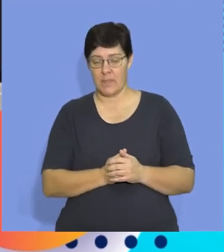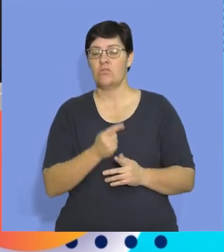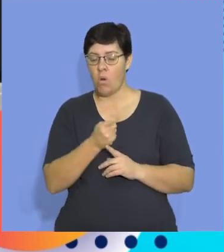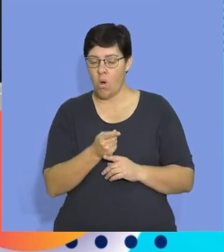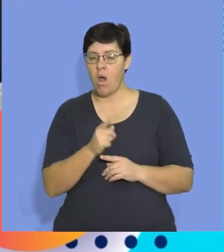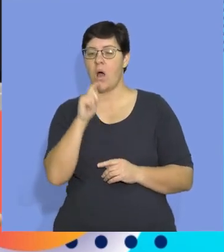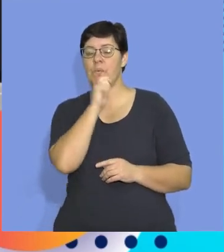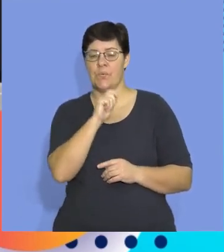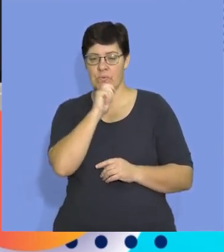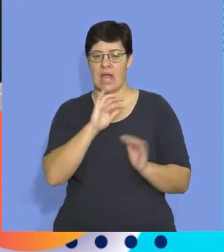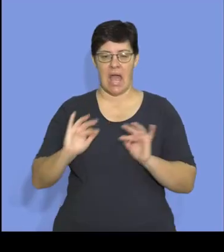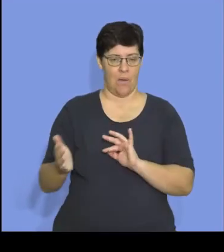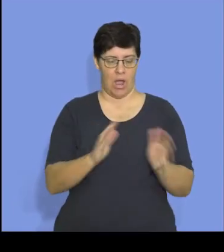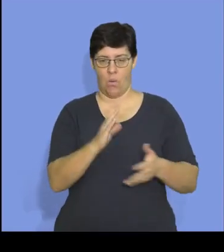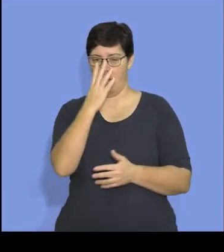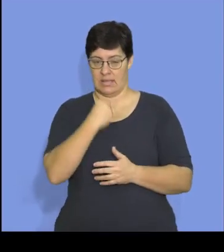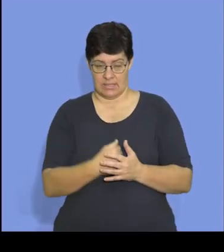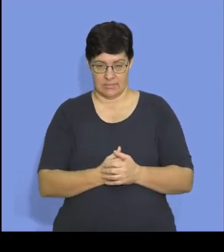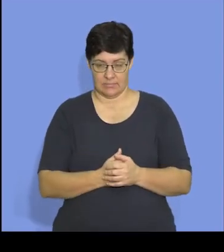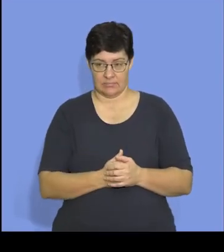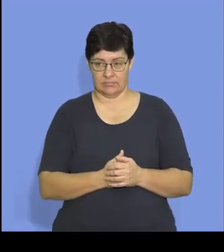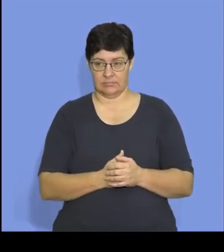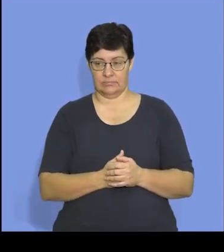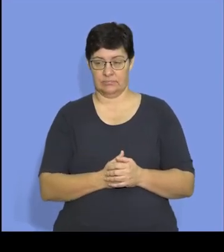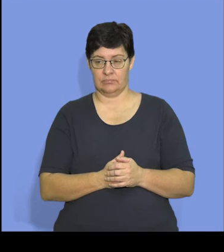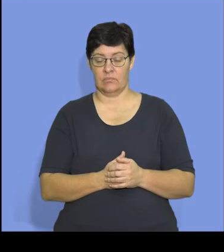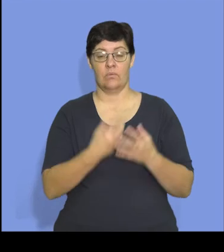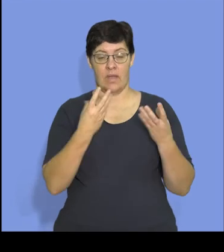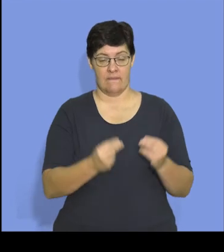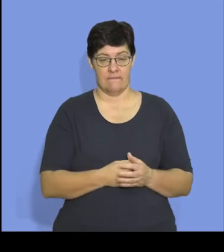to the way they can ask it. We have